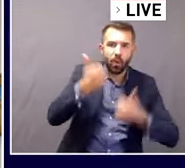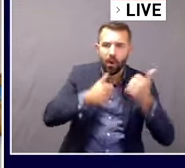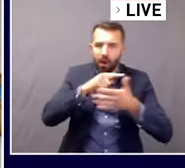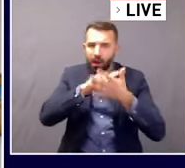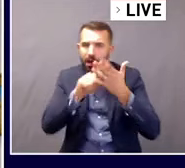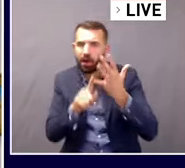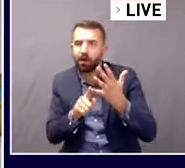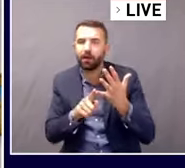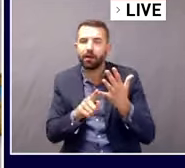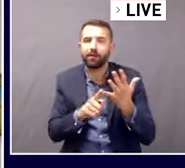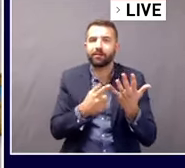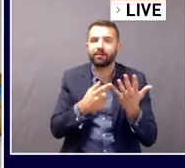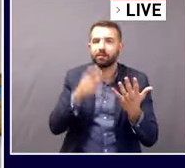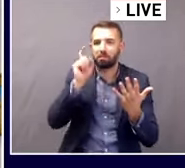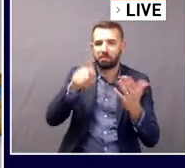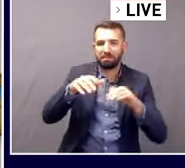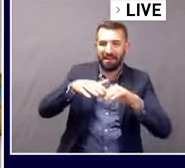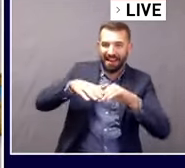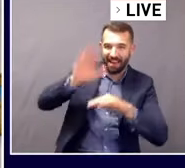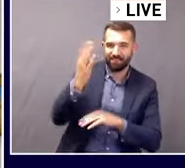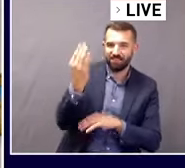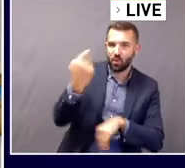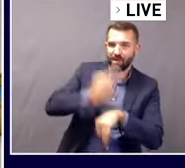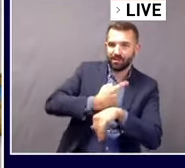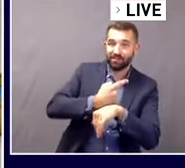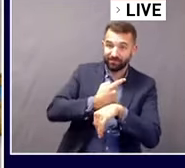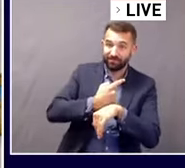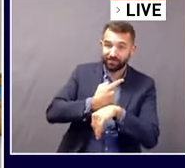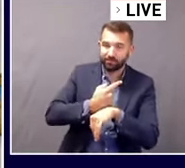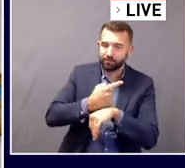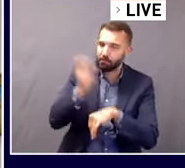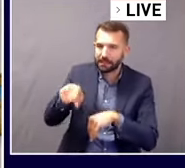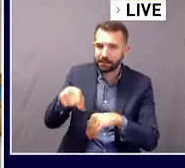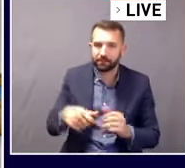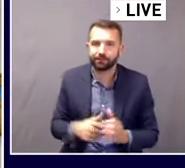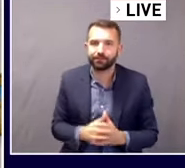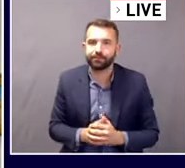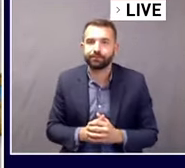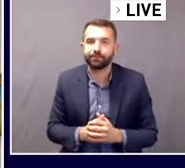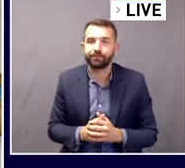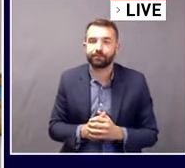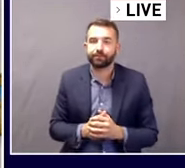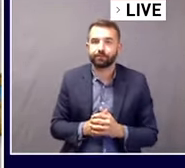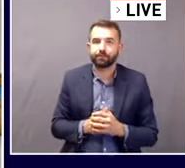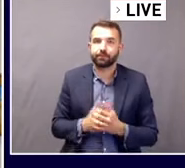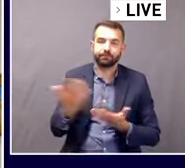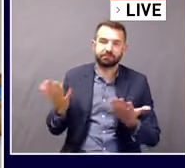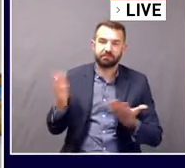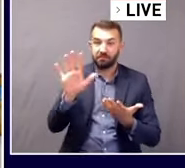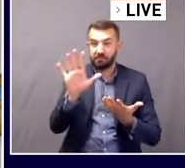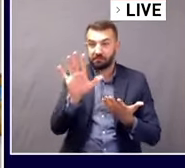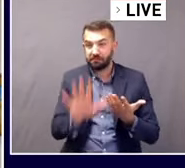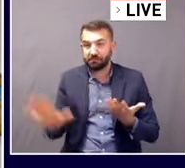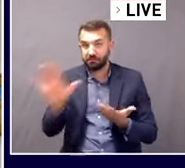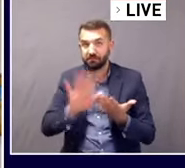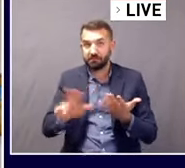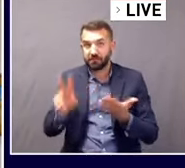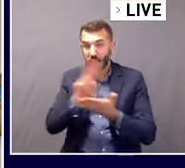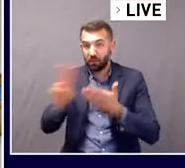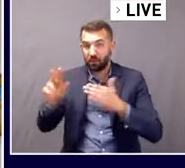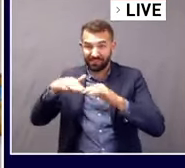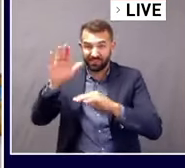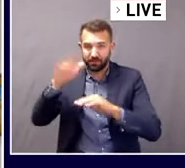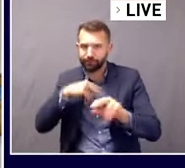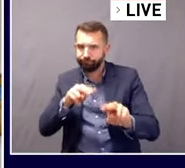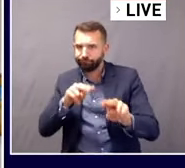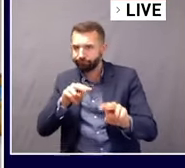full incubation period of the disease you're looking at. For COVID-19, that's approximately 2 weeks. That tells you whether